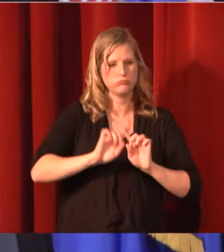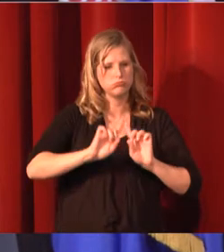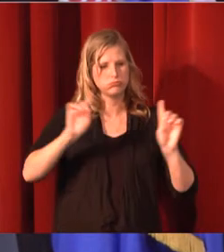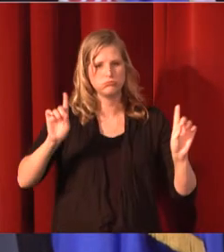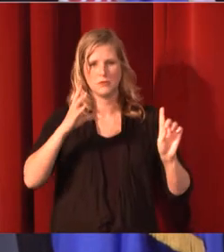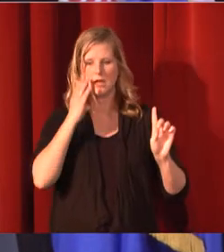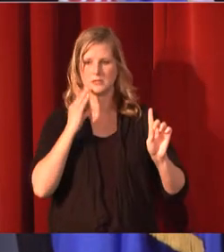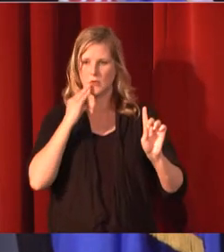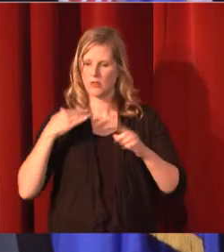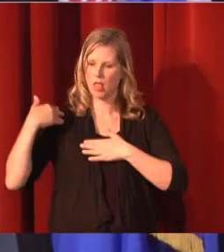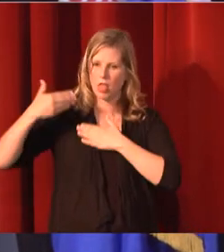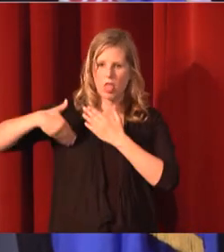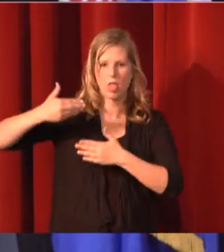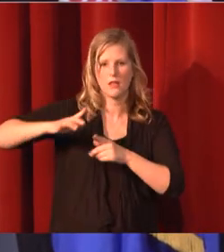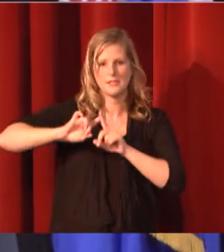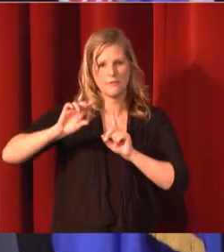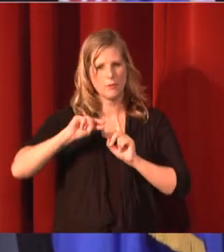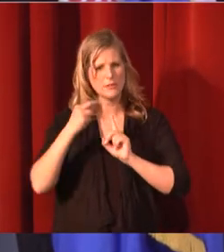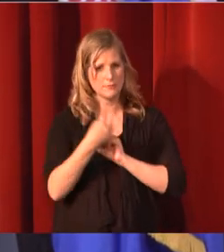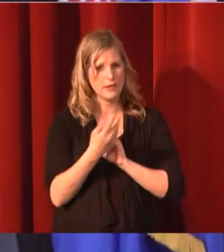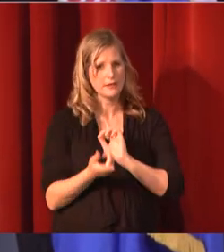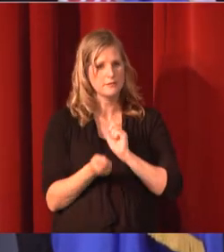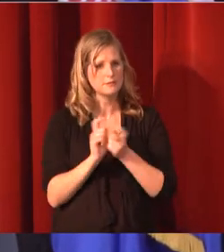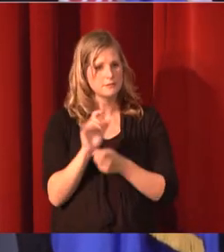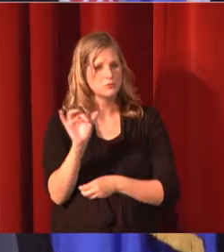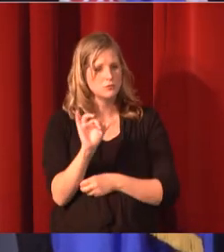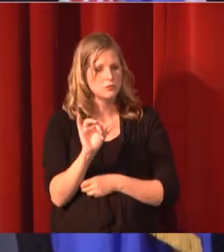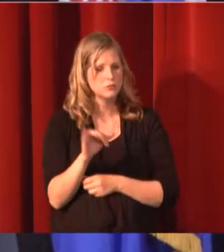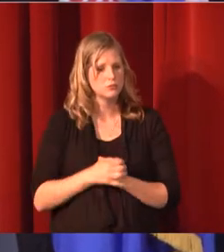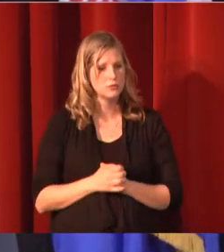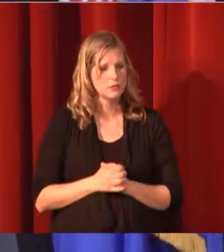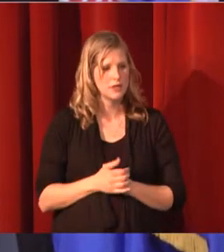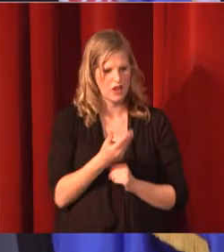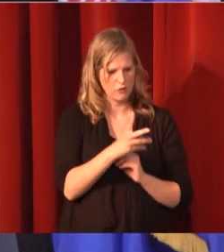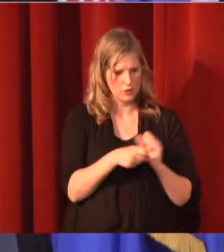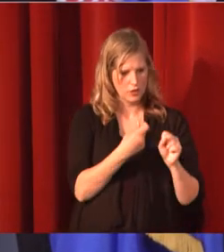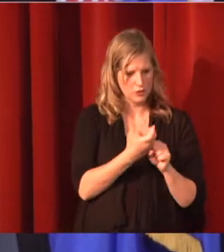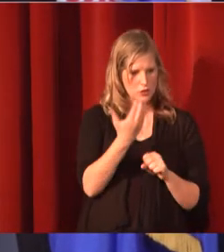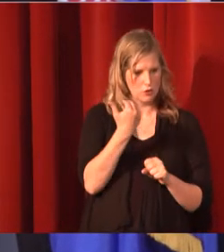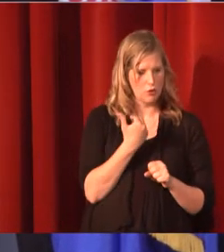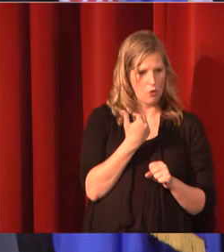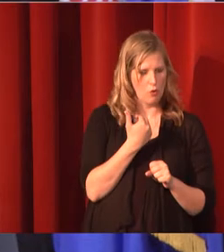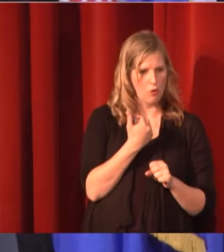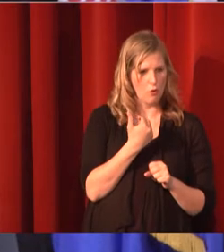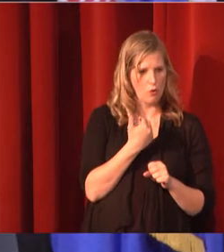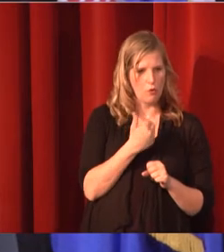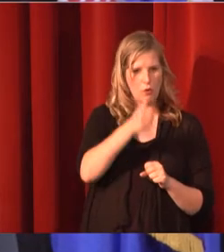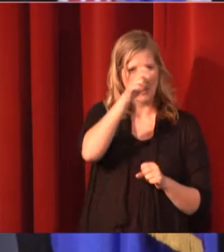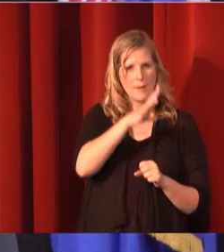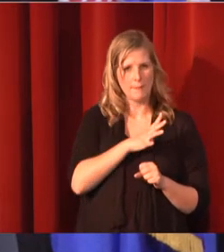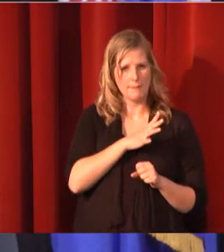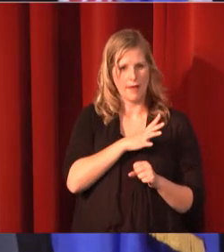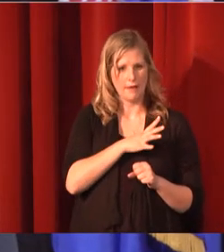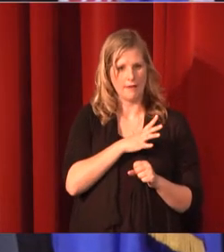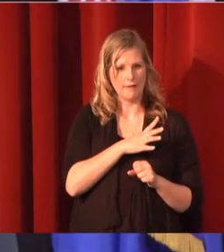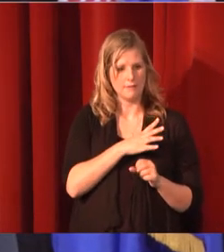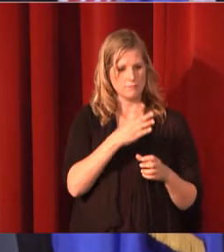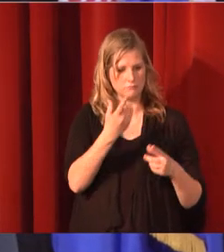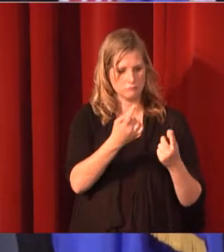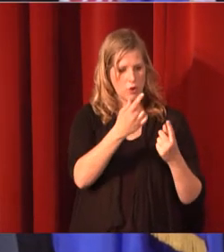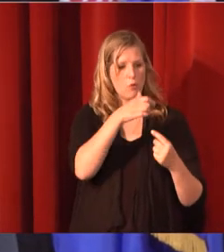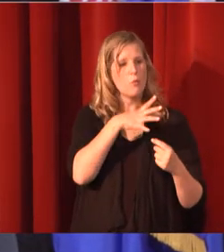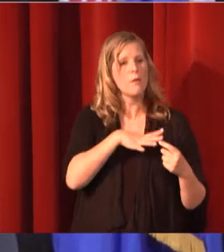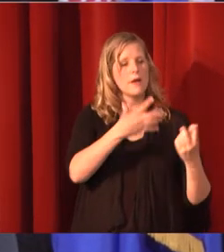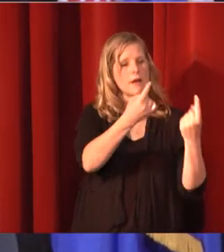experiences and different perspectives a few years ago as to Kushi jean jean reached into my office she was a